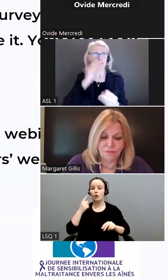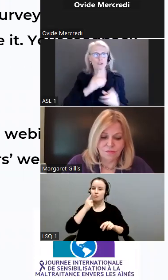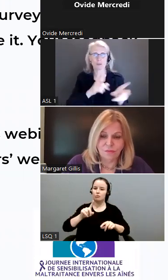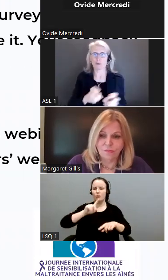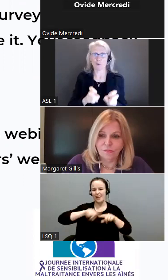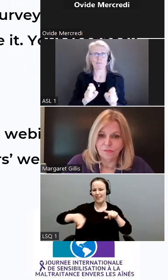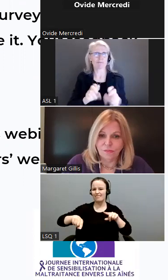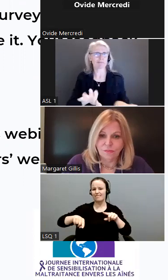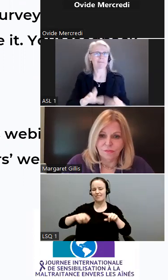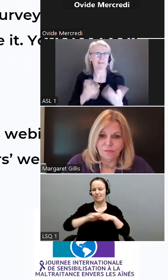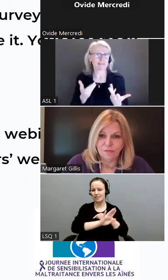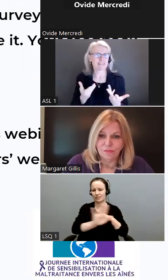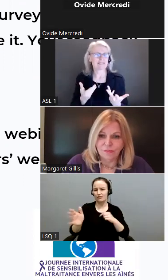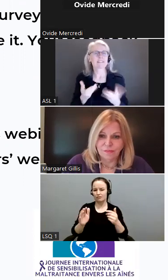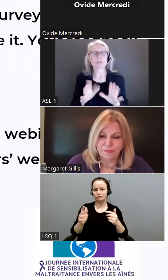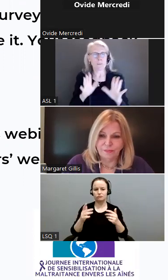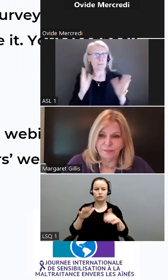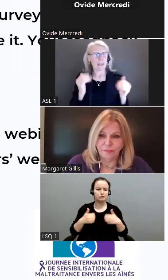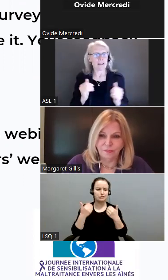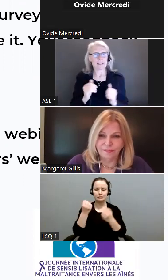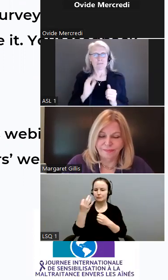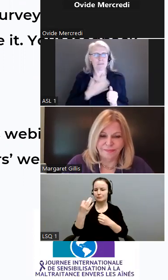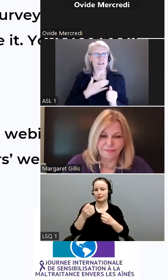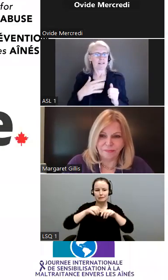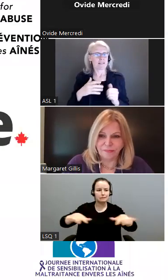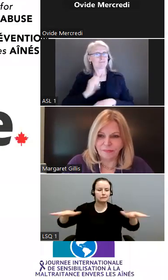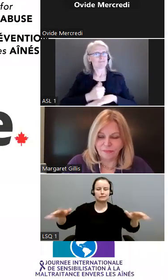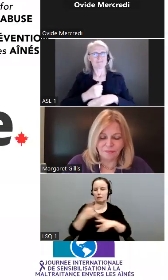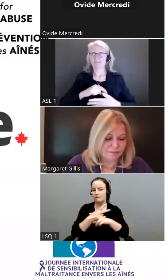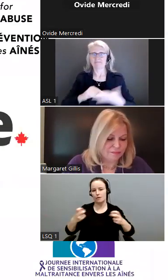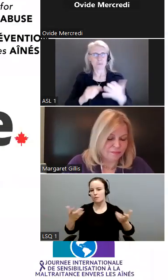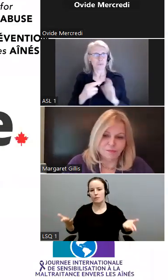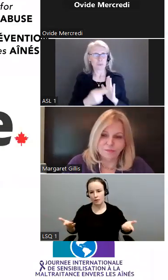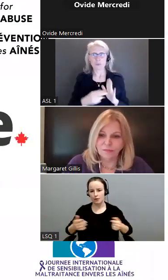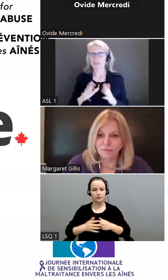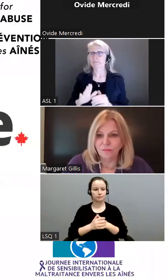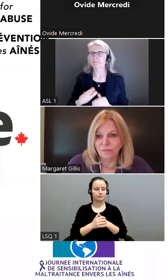that is it for the advice and housekeeping. Ryan?